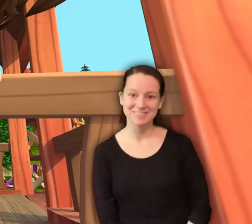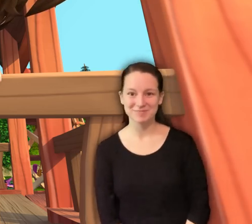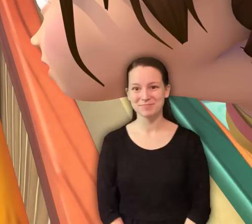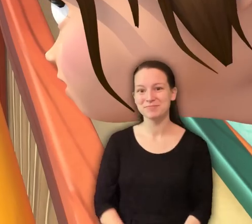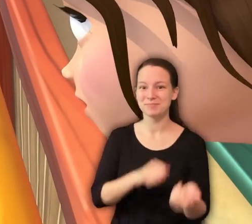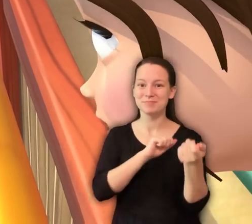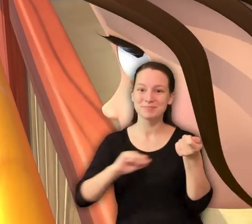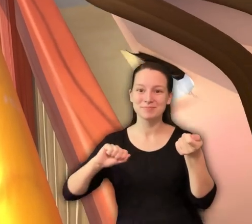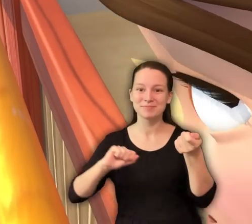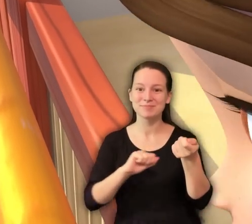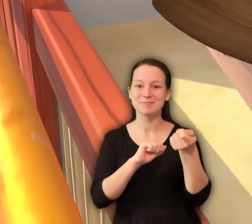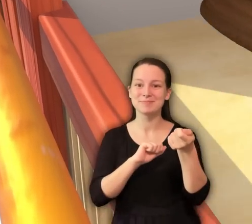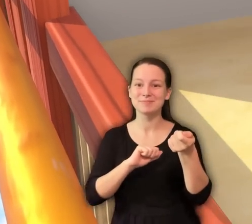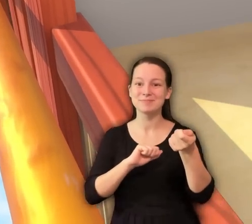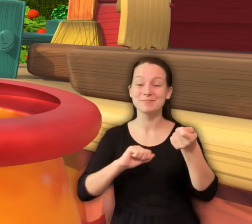foreign